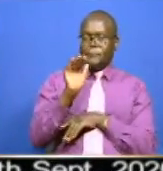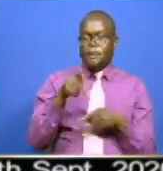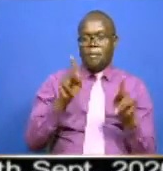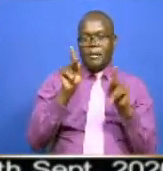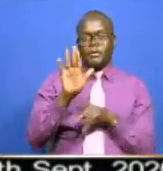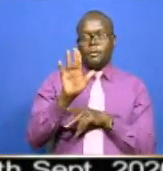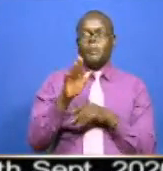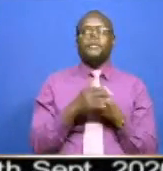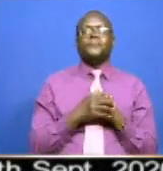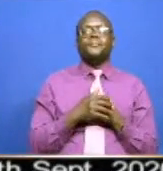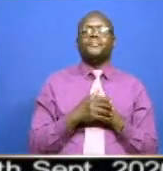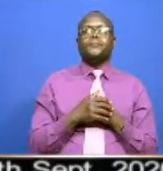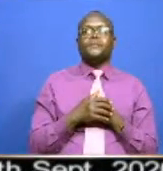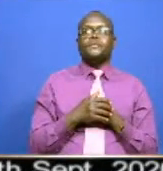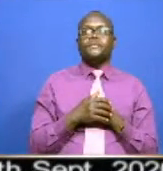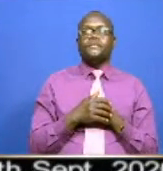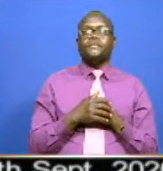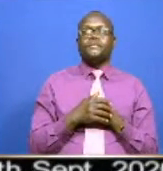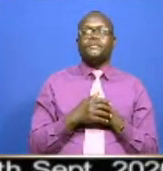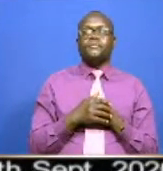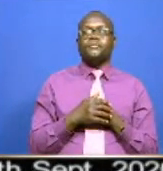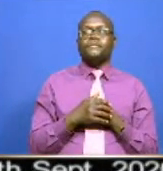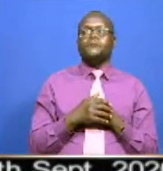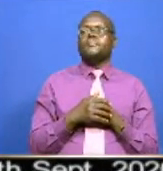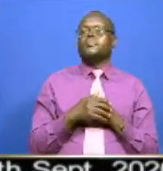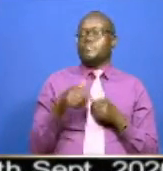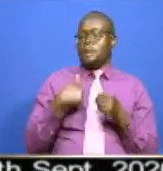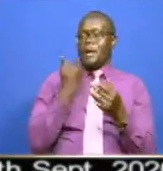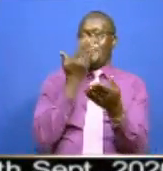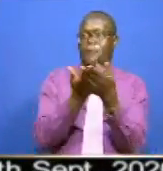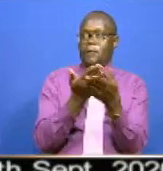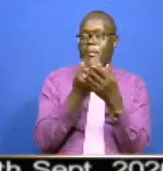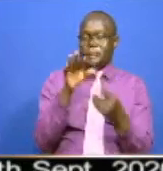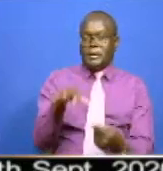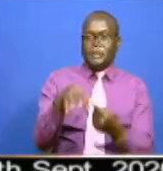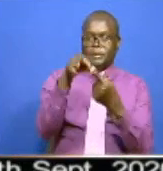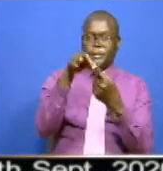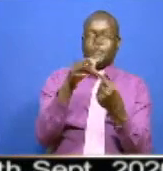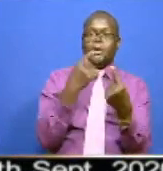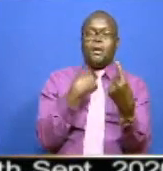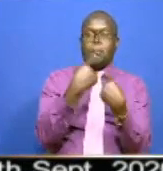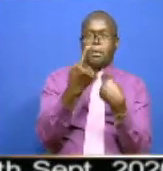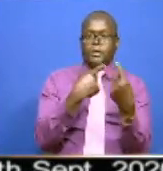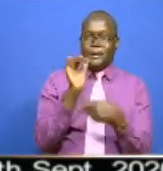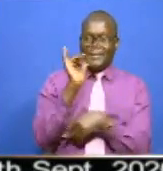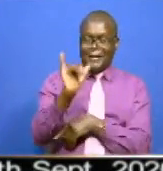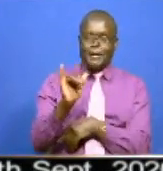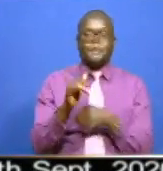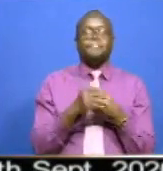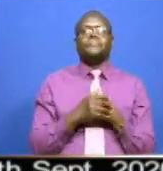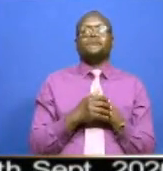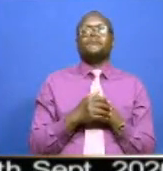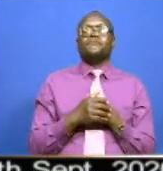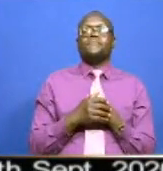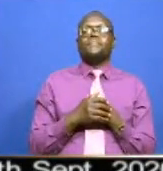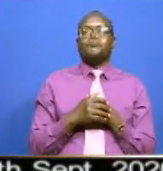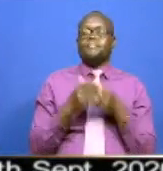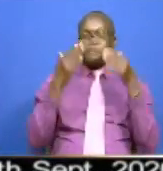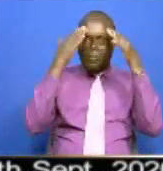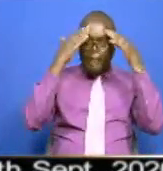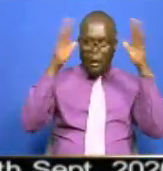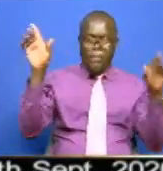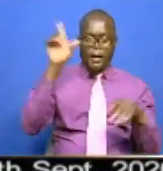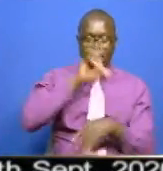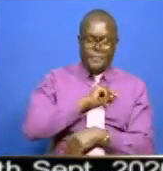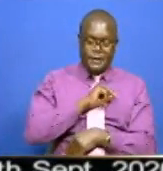Mr. Speaker. I rise now to move this special motion that taking into consideration